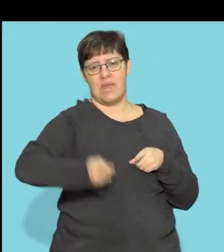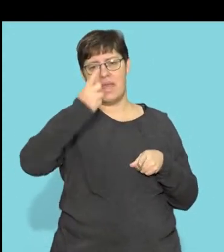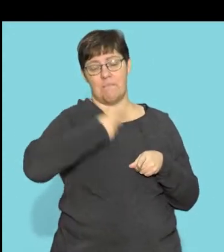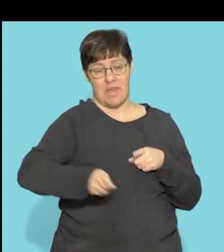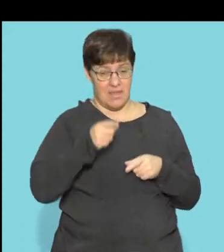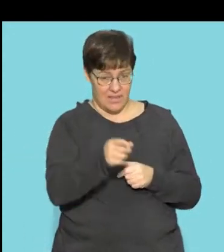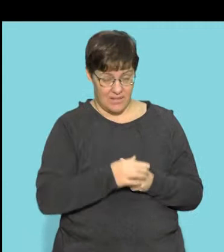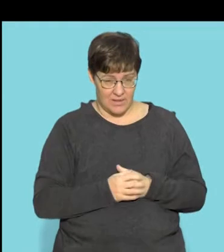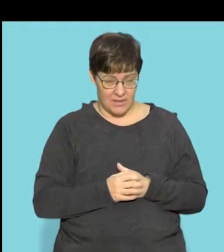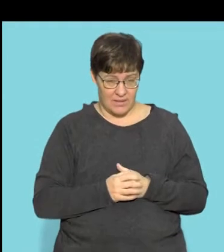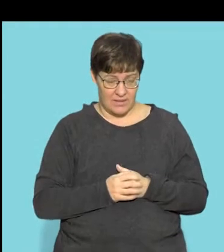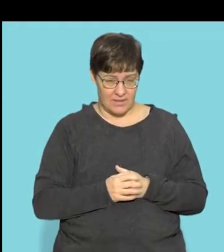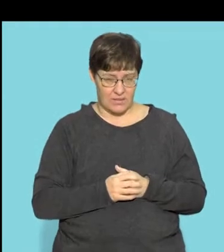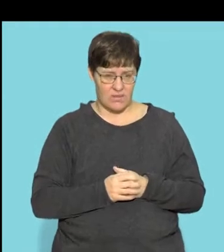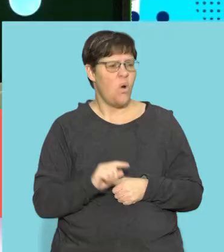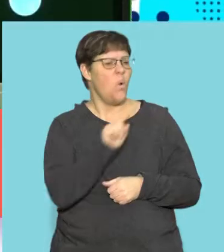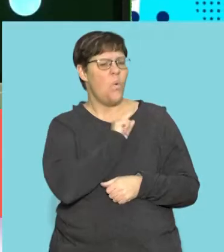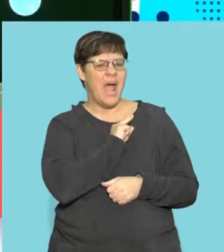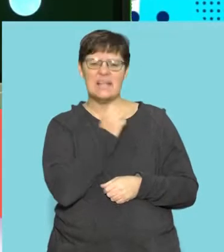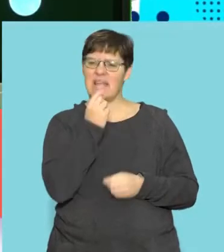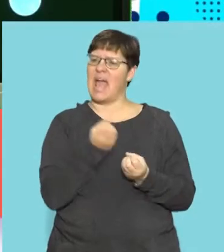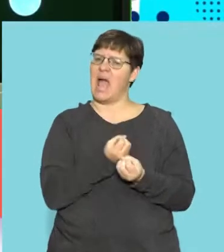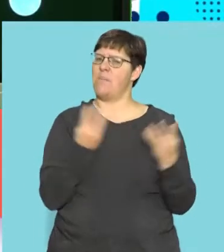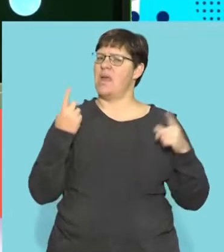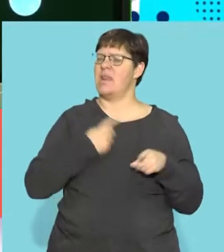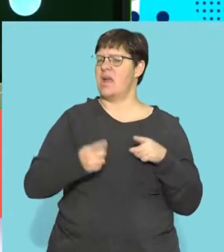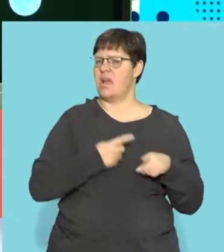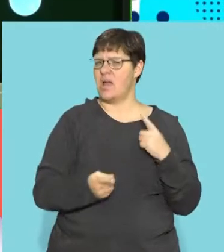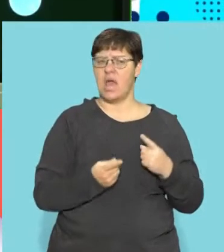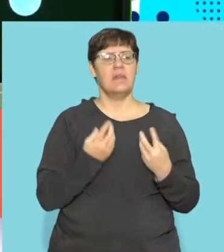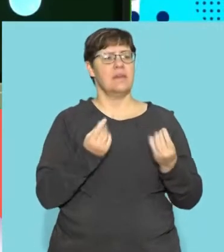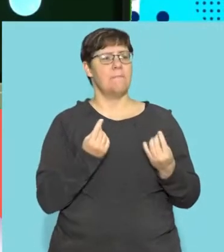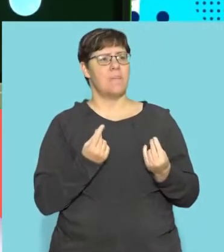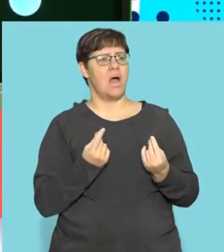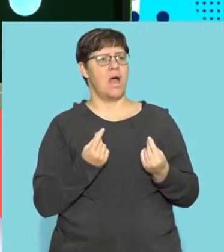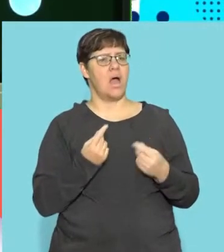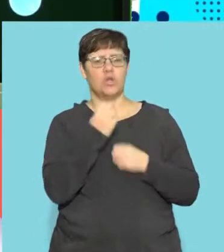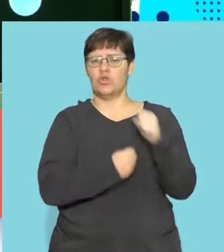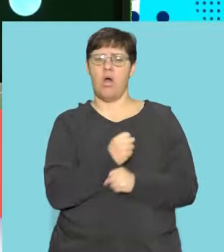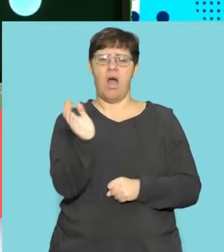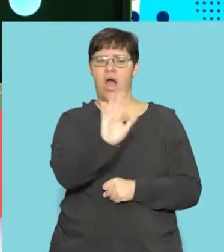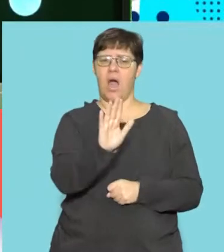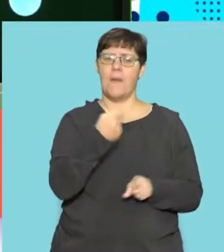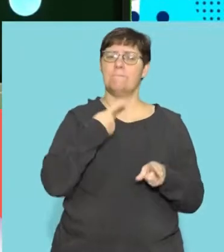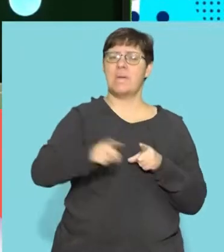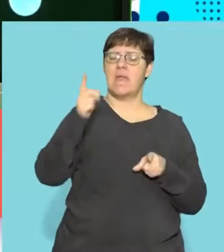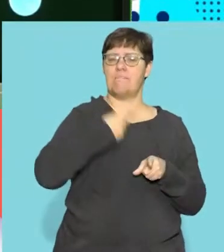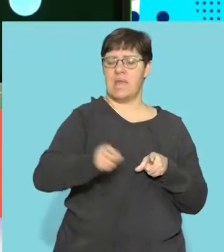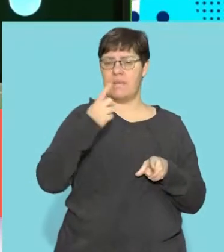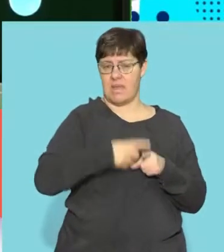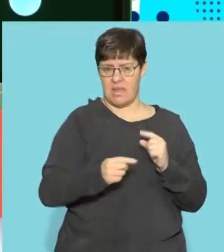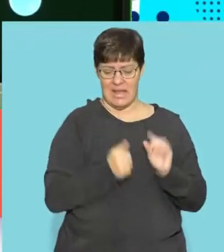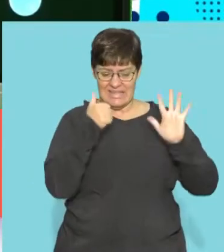payments, the reason I call it number of payments and not number of years is because we're not gonna, in 6